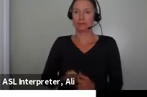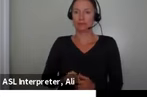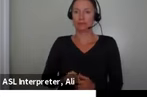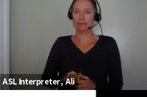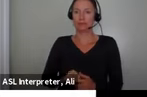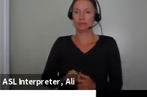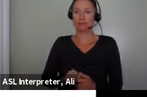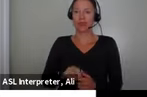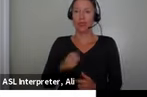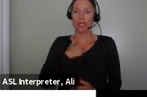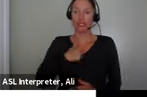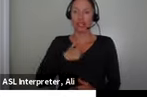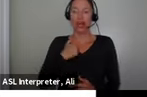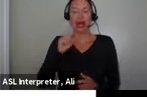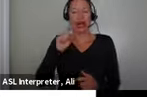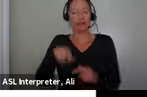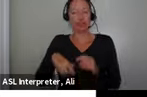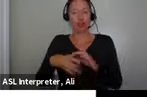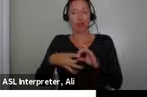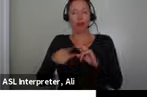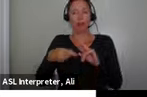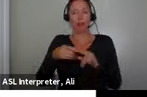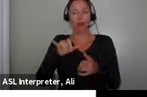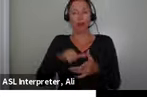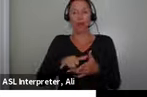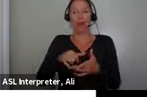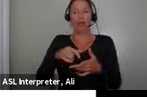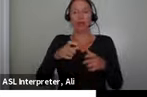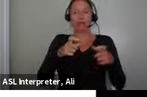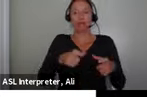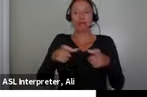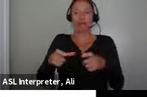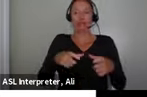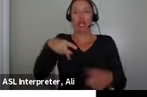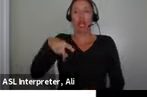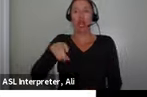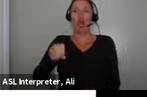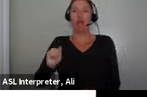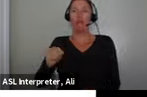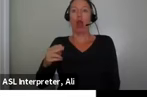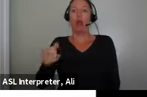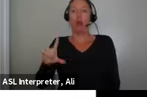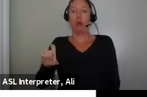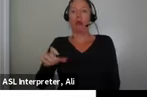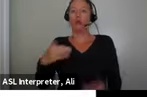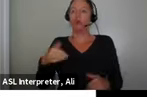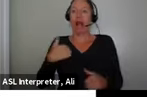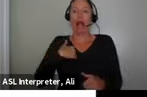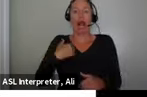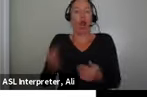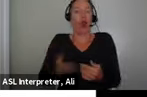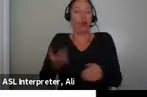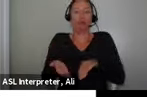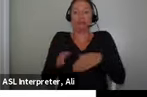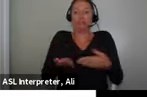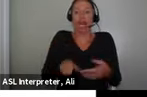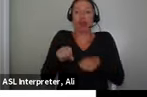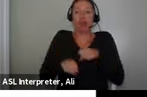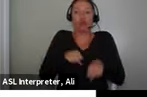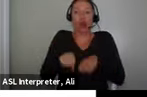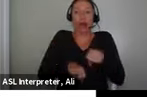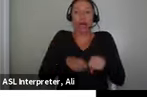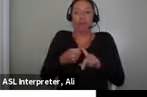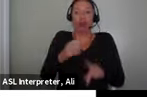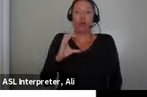Yeah, I'm sorry. I just have to comment on that pothole thing. I was almost killed riding through the Cottingtown underpass. And we're talking